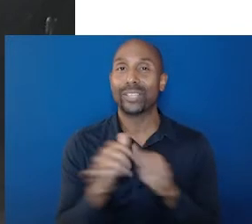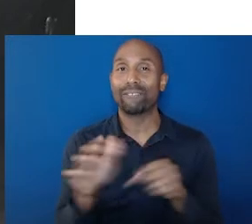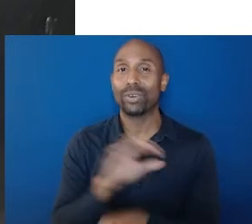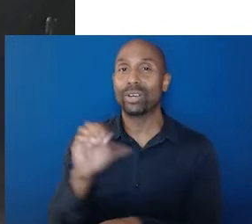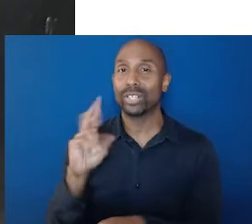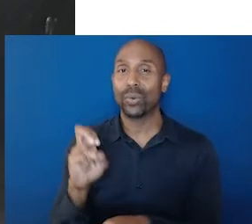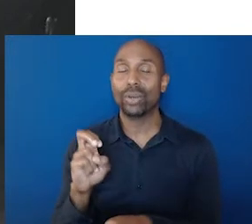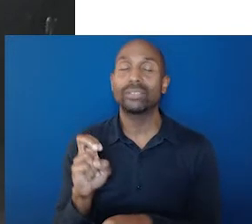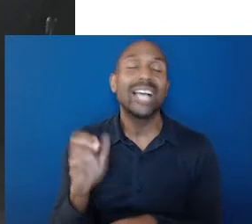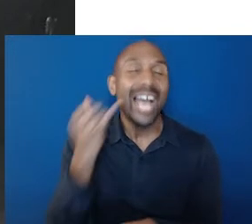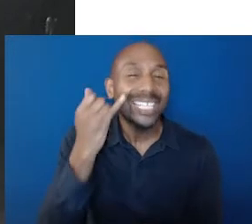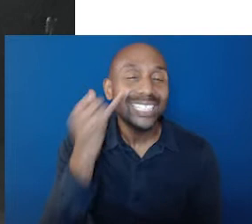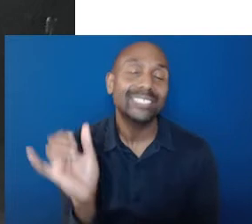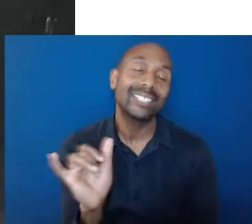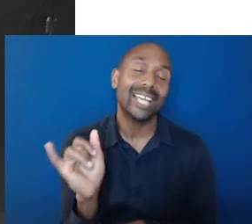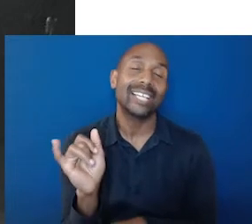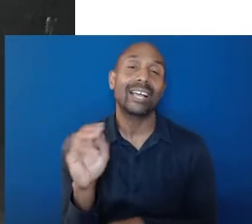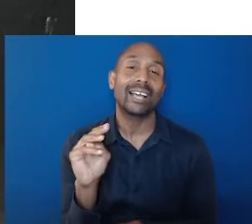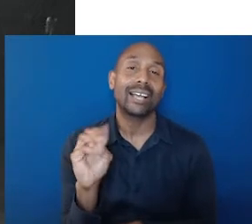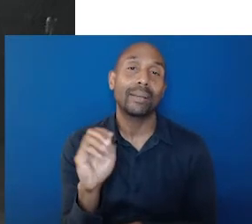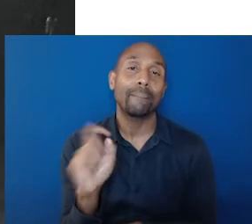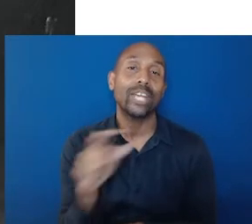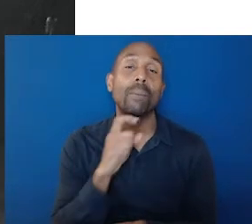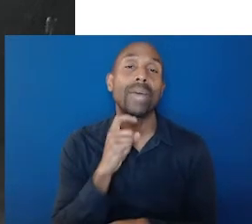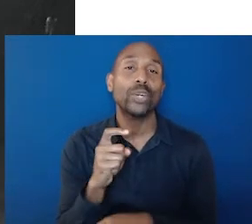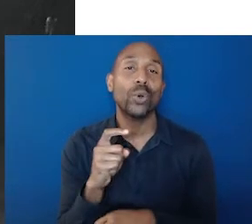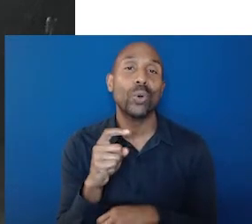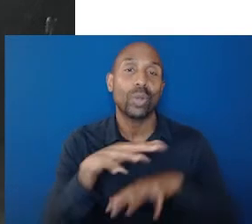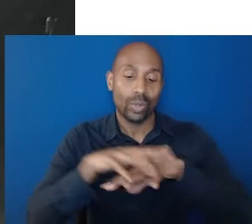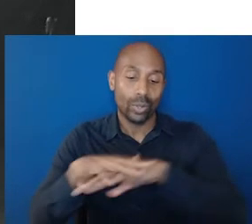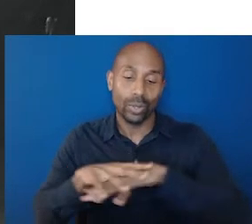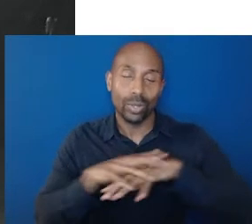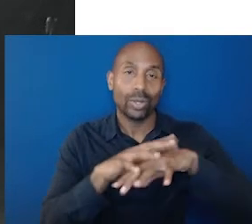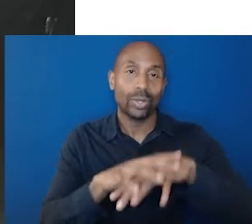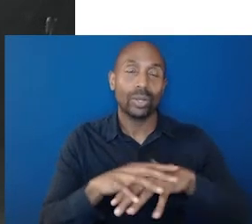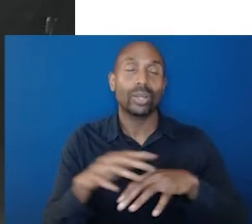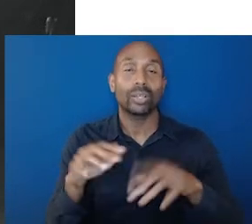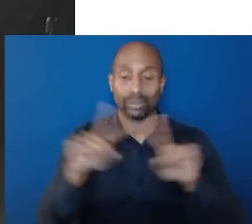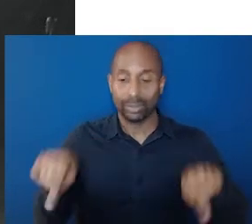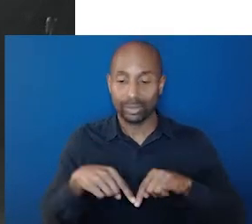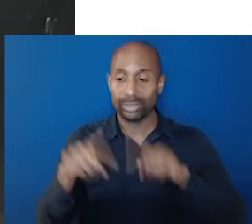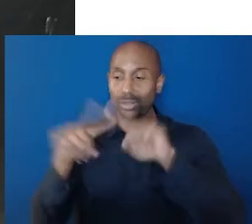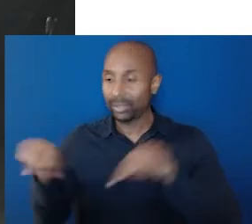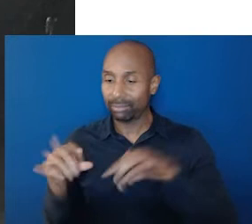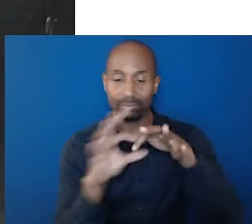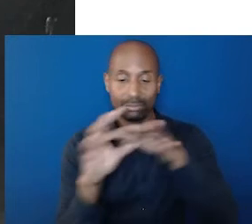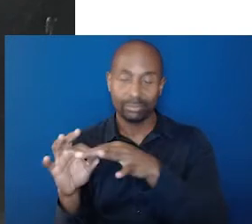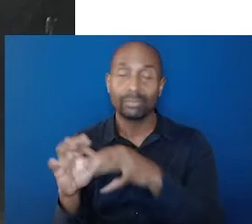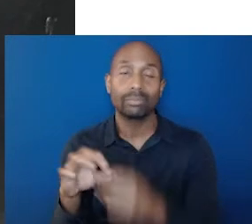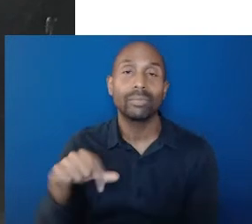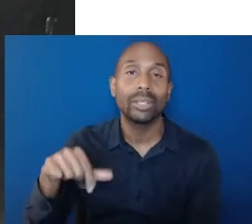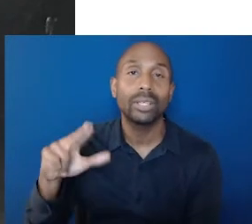metal quilt concept that Karen had come up with. And so alternating here, you see a square. The more